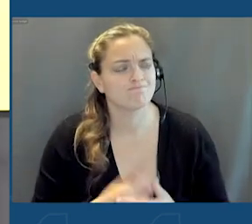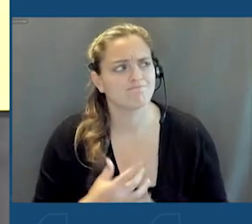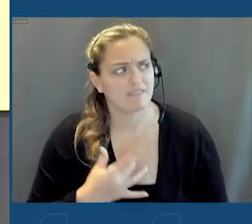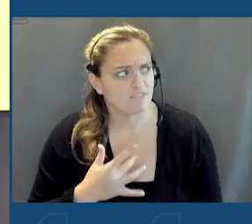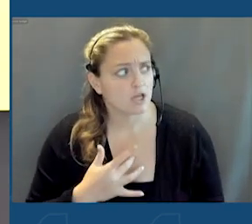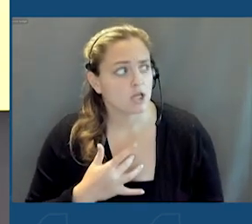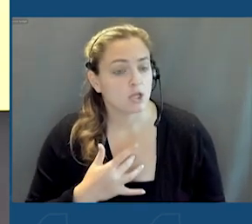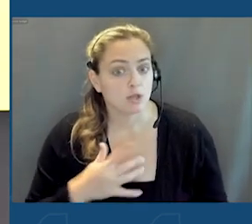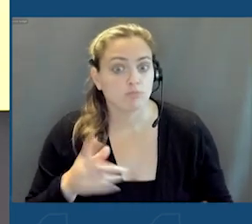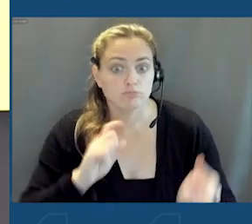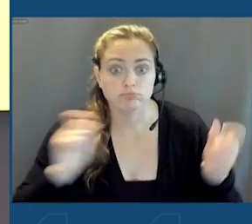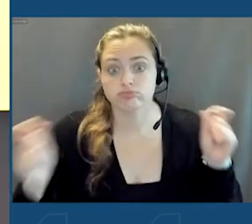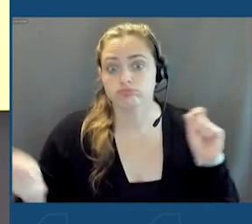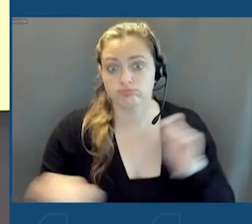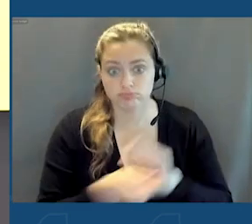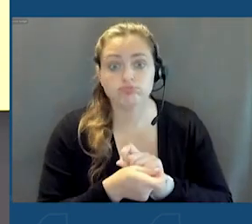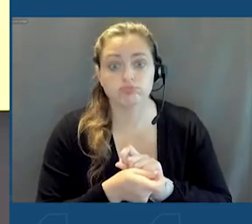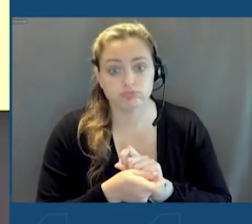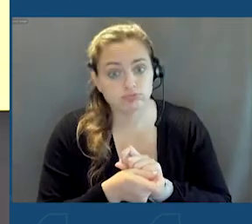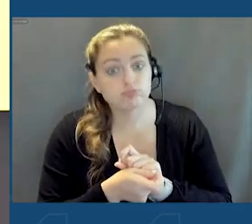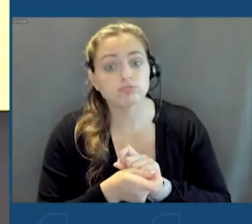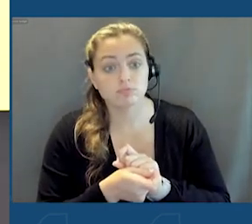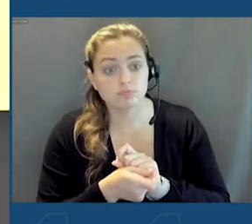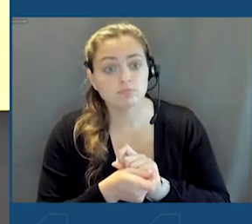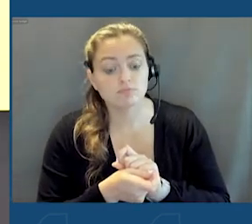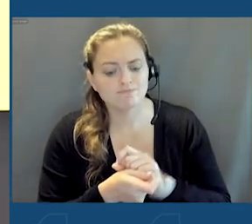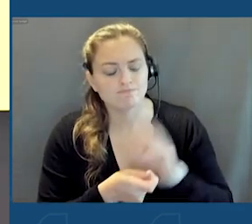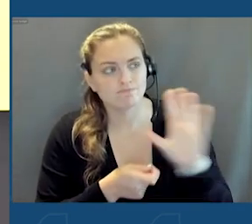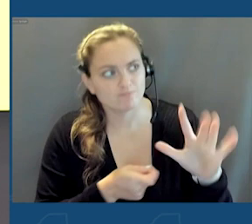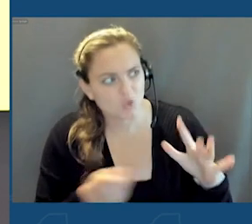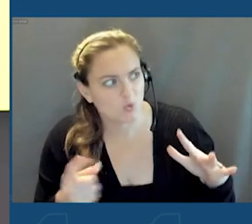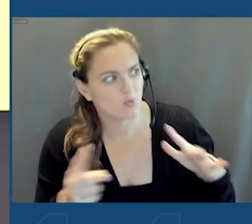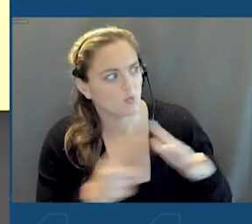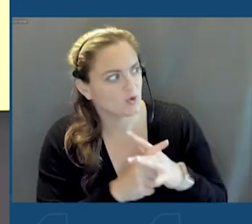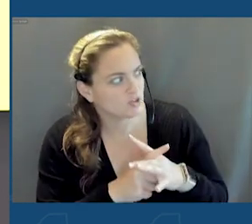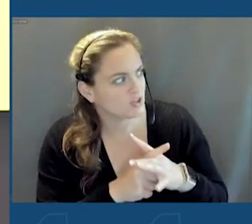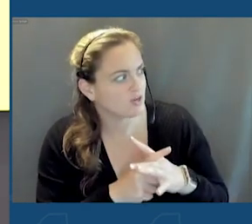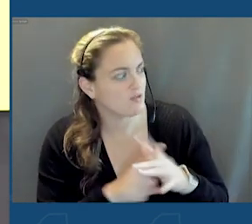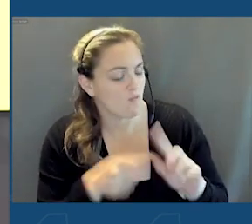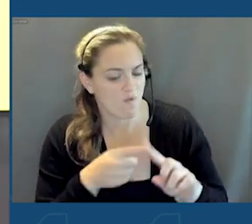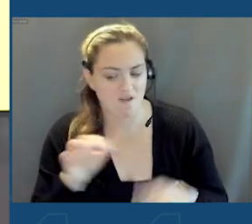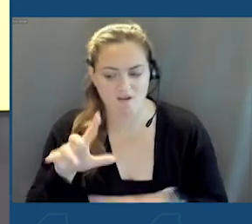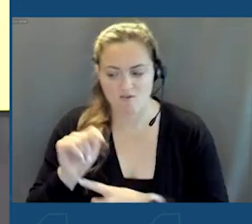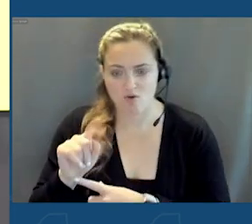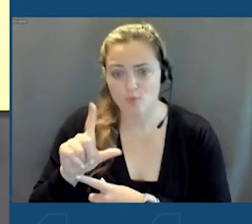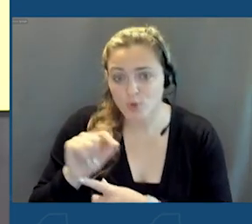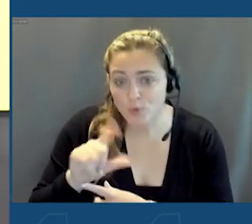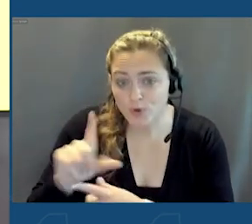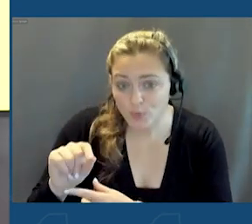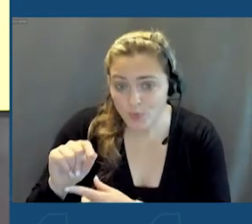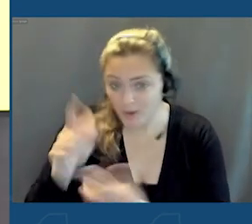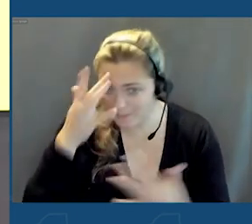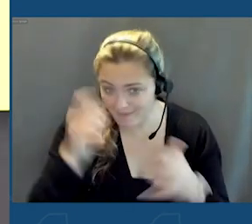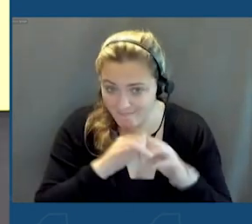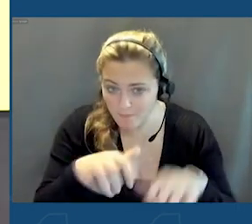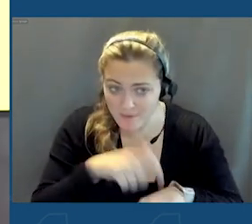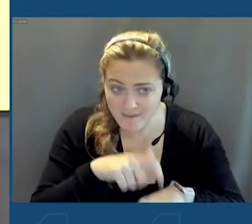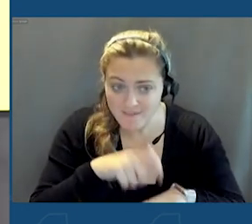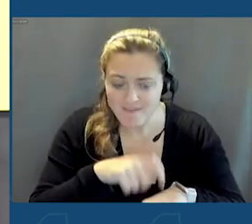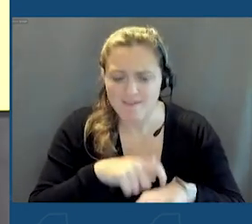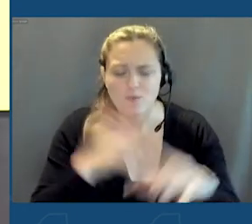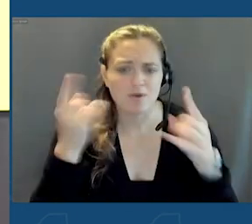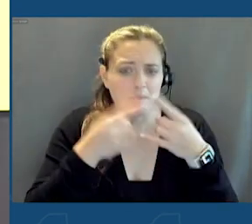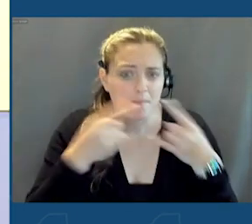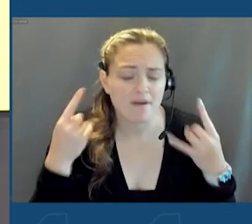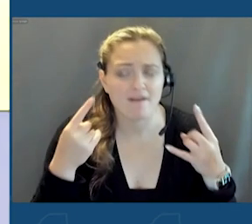full circle. Bonnie said, you actually came when you stood here in October 2020 during the pandemic, and we all had masks on